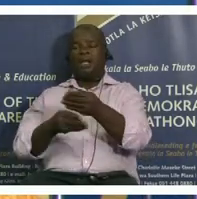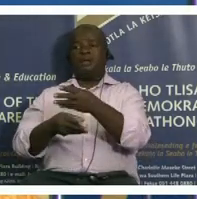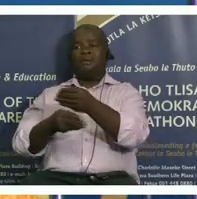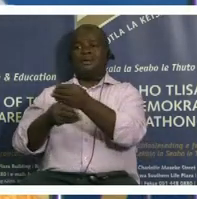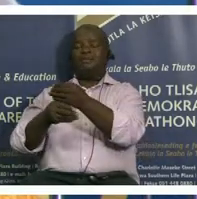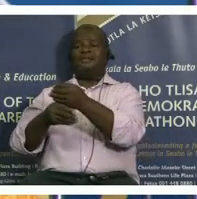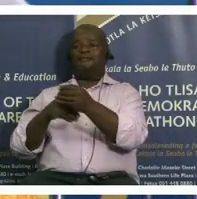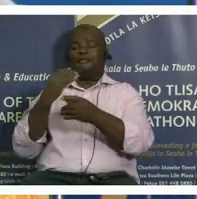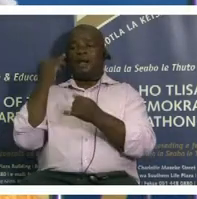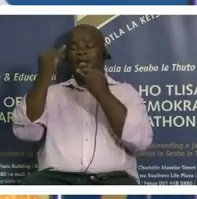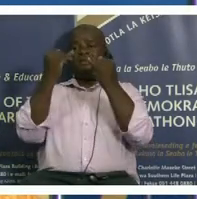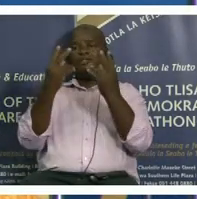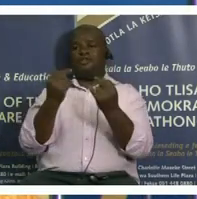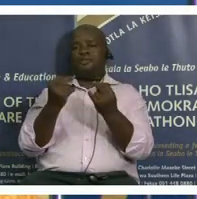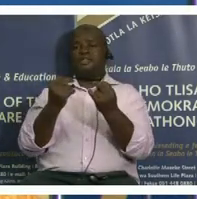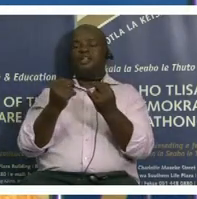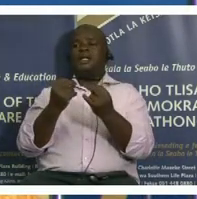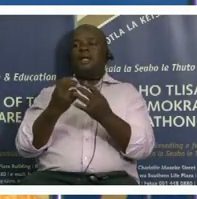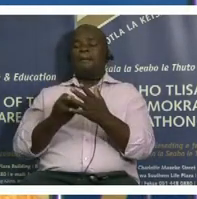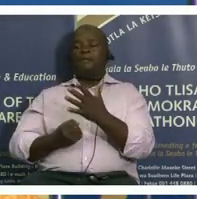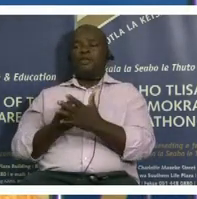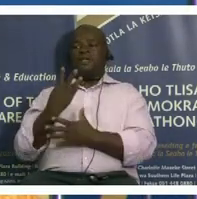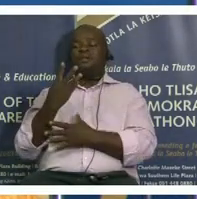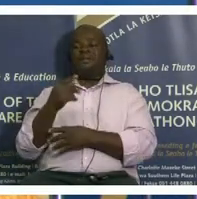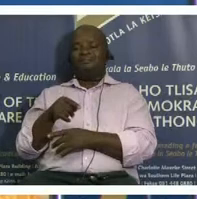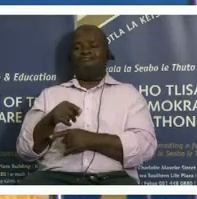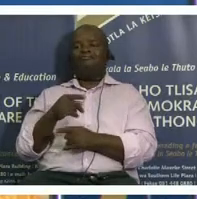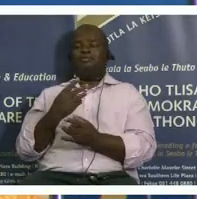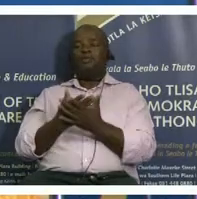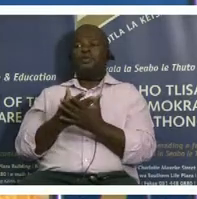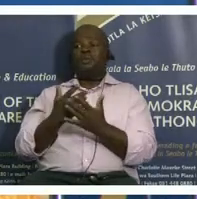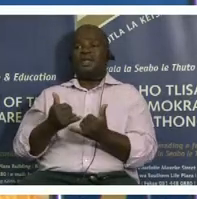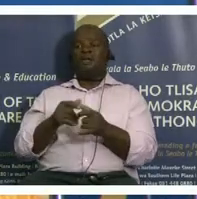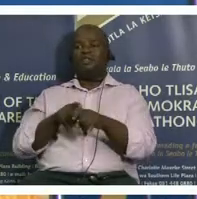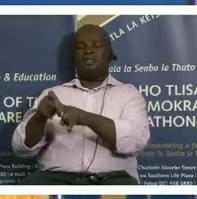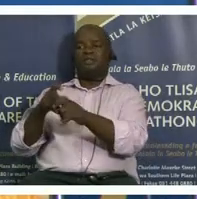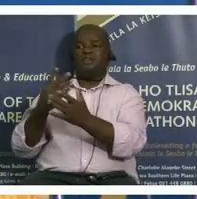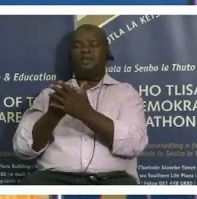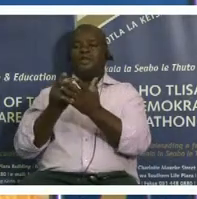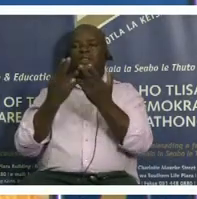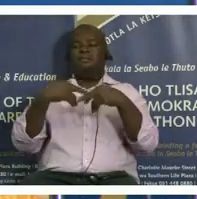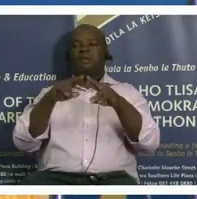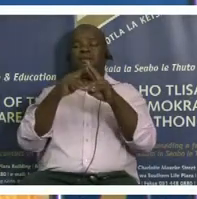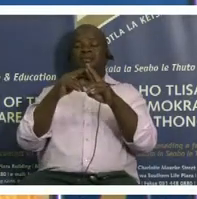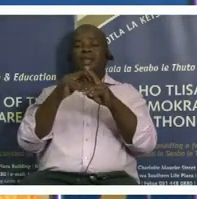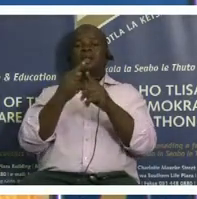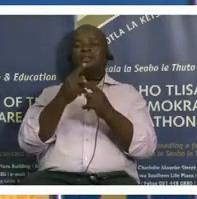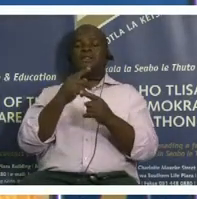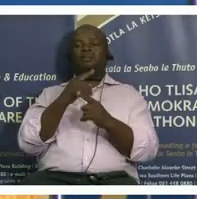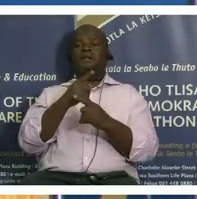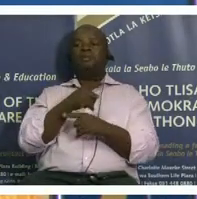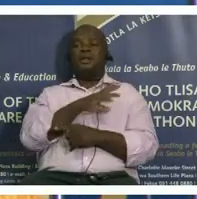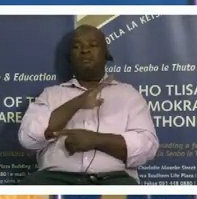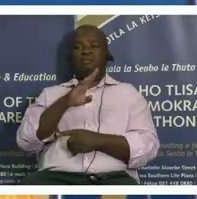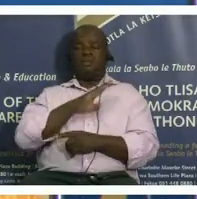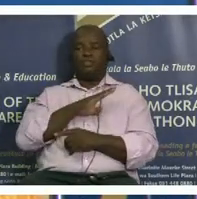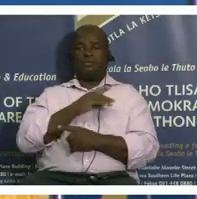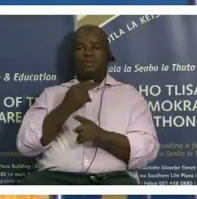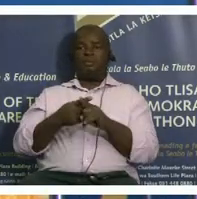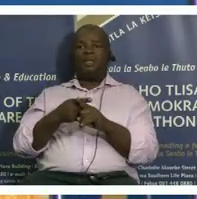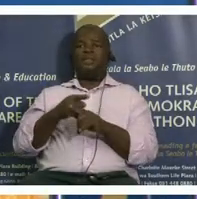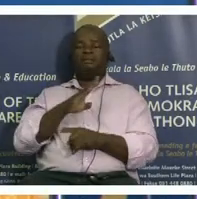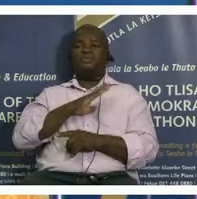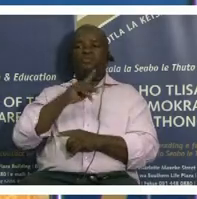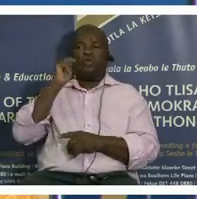concept, the production brigade we are exploring with the Ministry of Defense and Military Veterans and the South